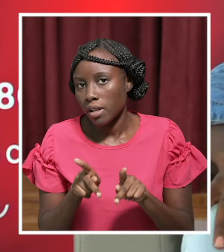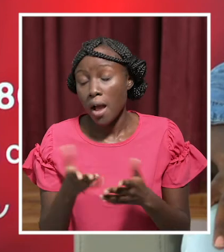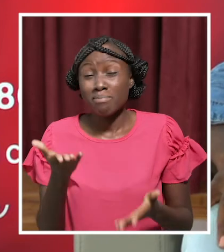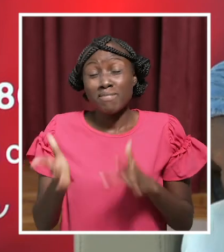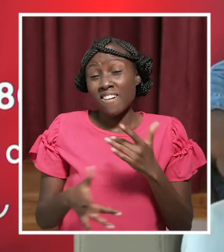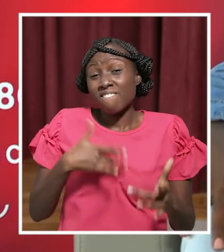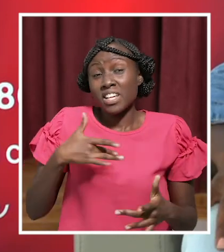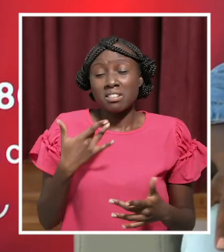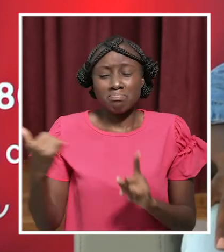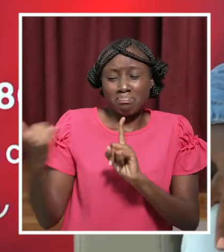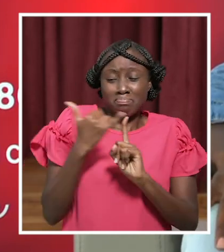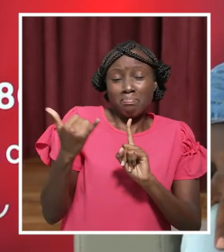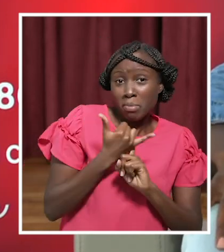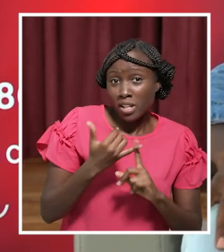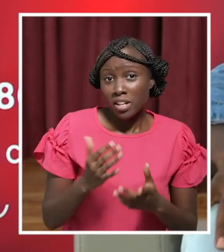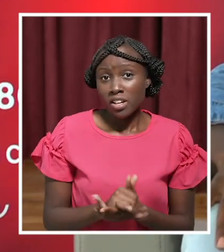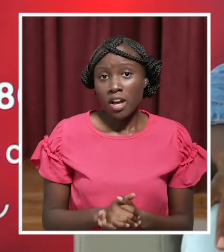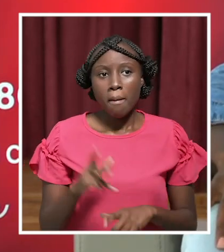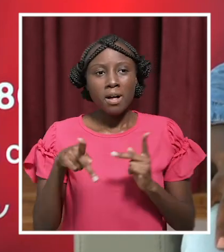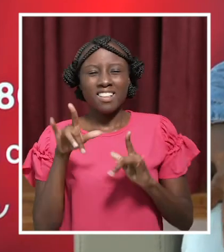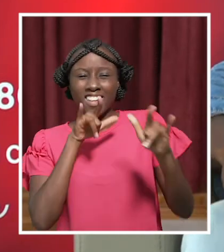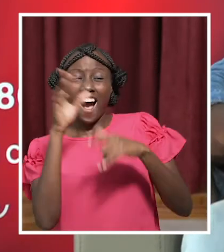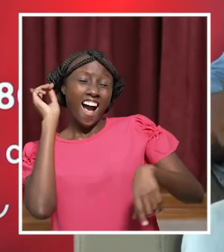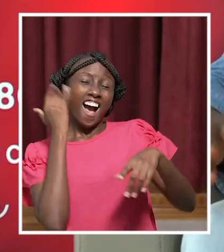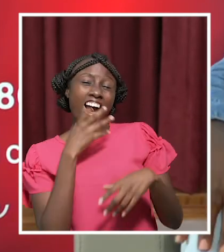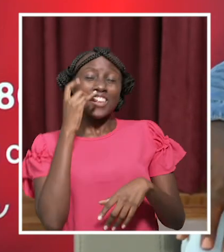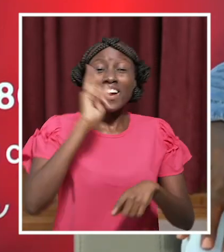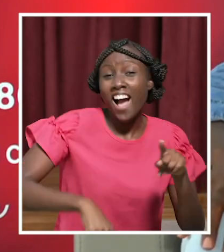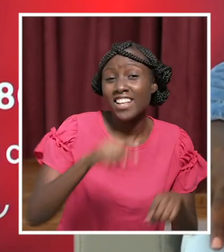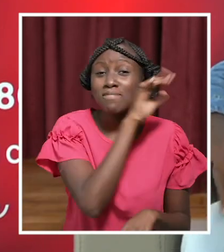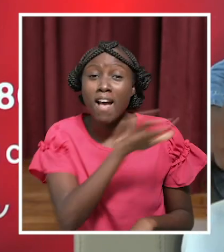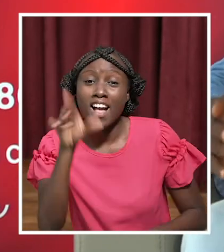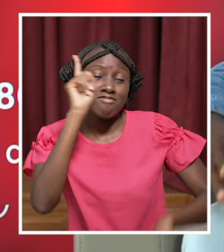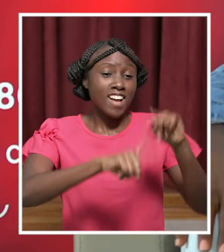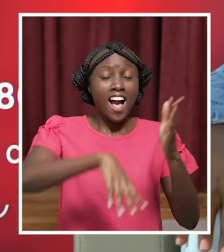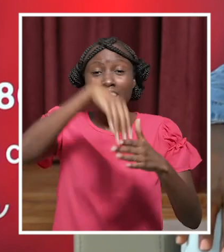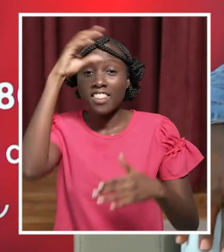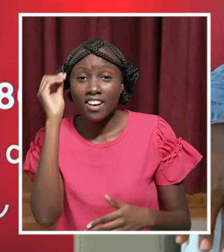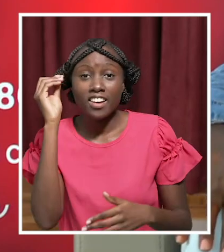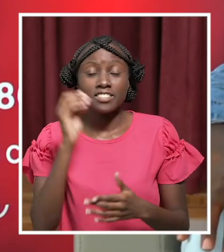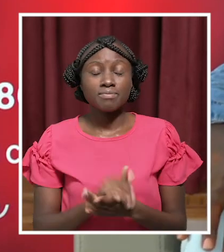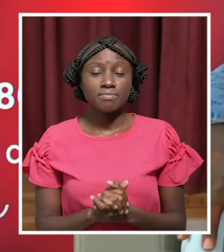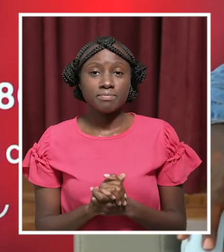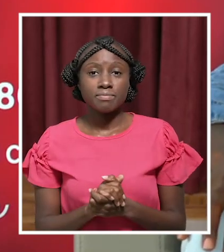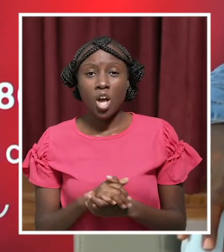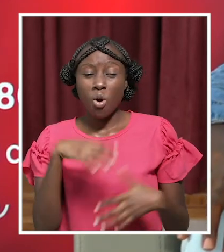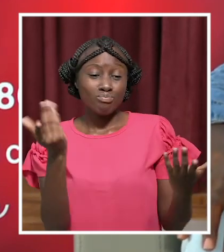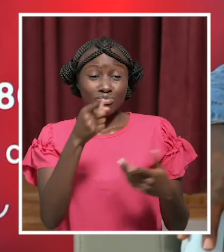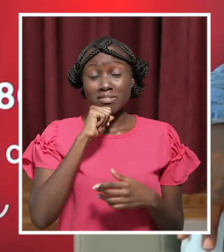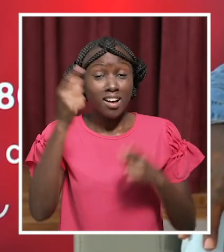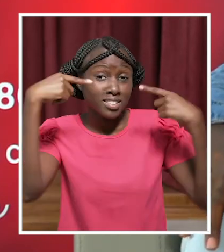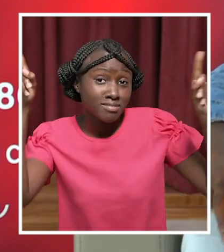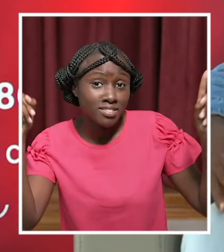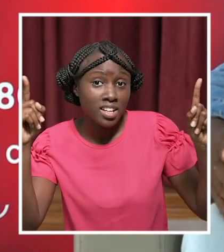bullied. Then people could come and say, you know what, you can't spell, or you can't learn, or you're not doing well. And that